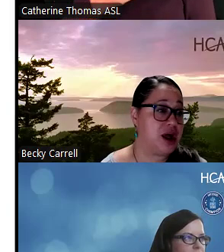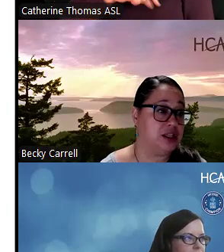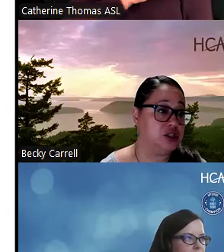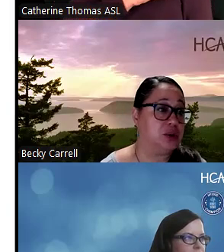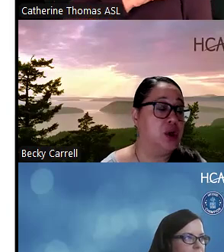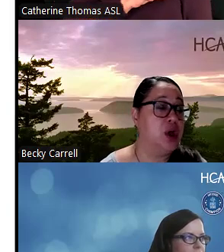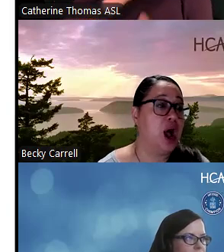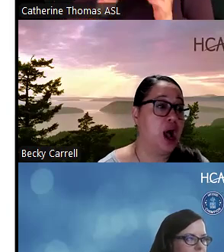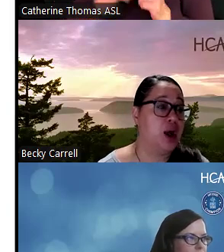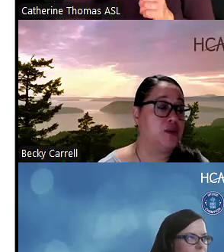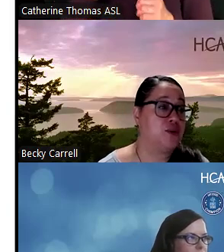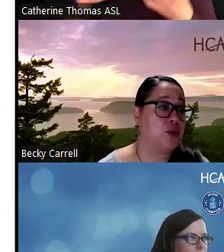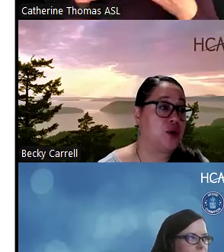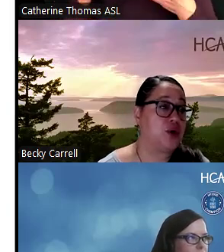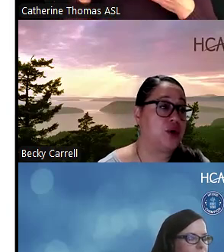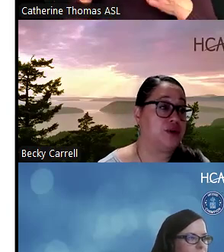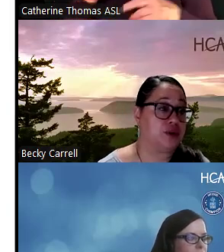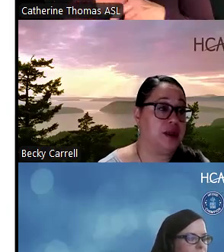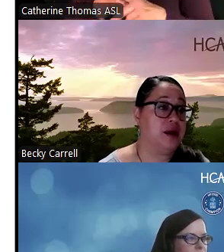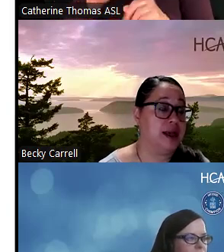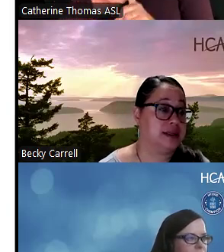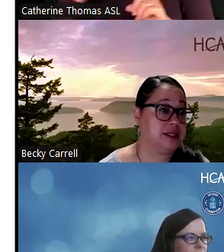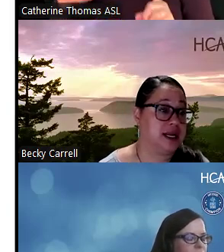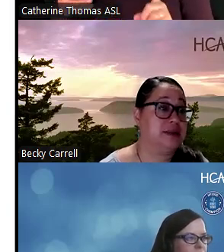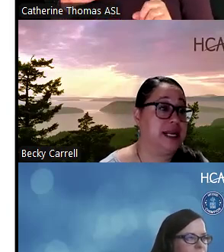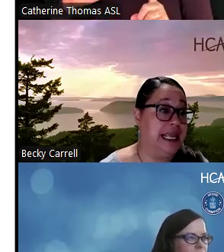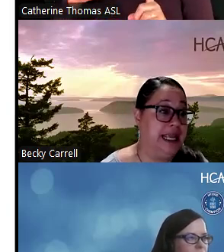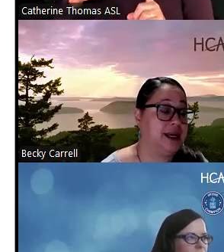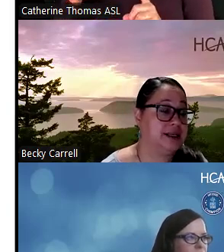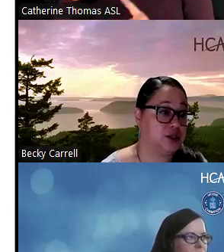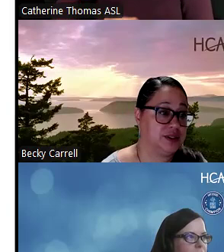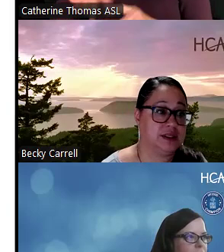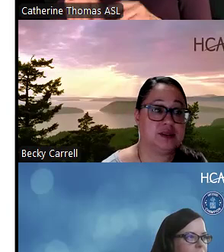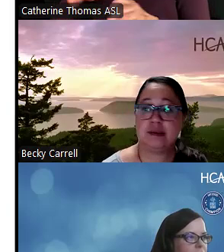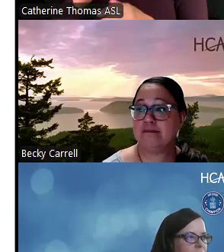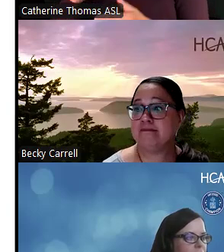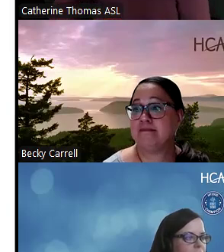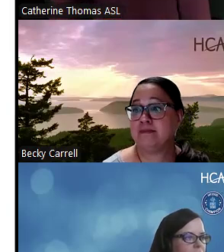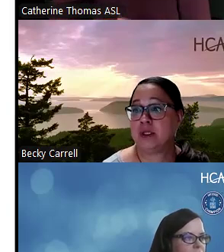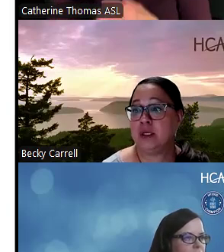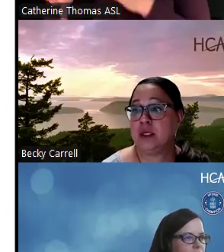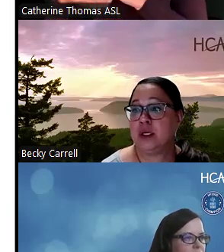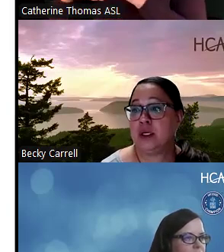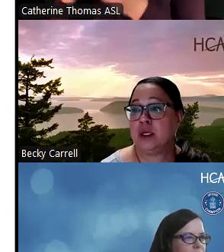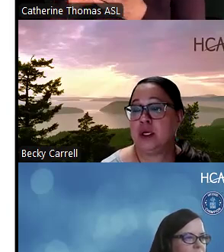are not eligible for federally subsidized Medicaid services.